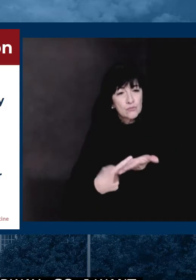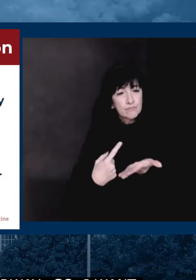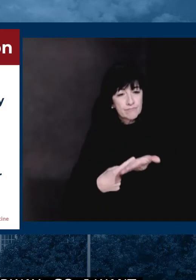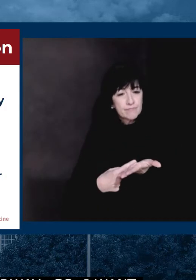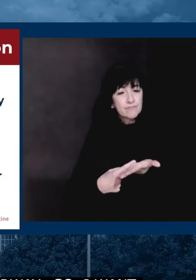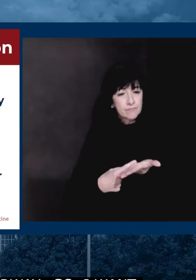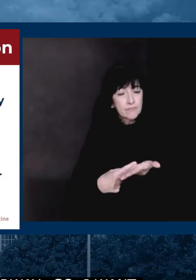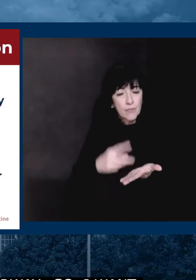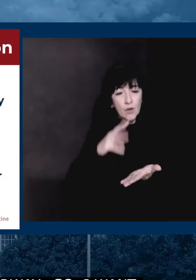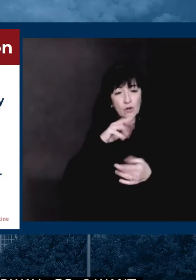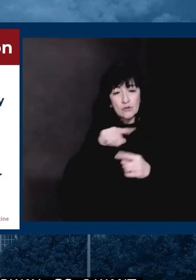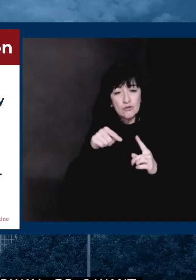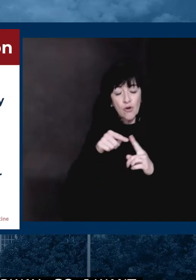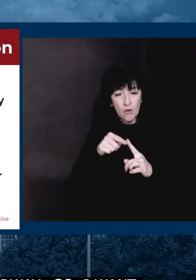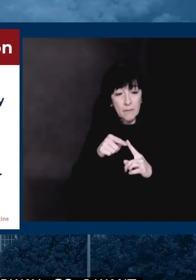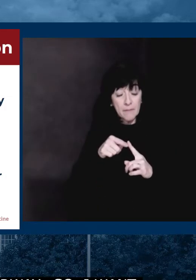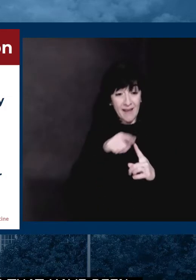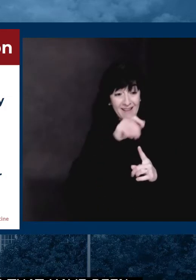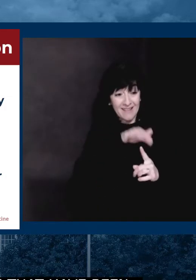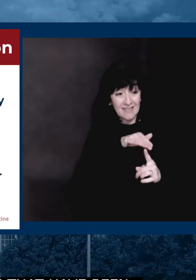phase